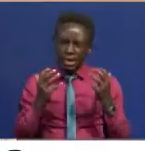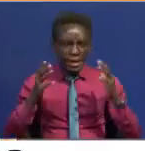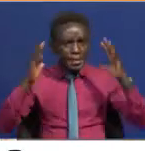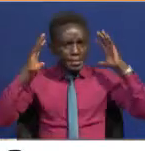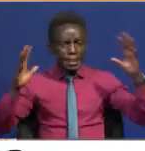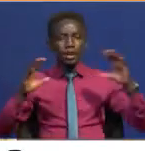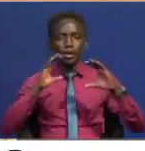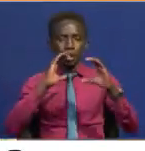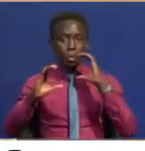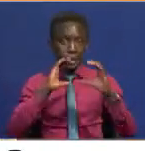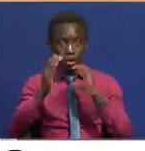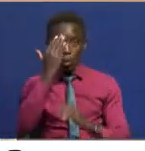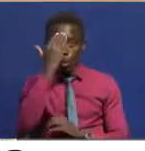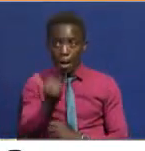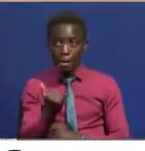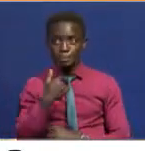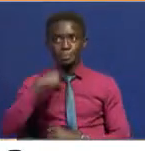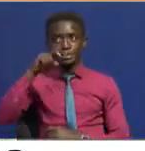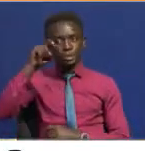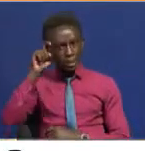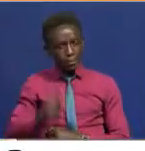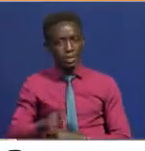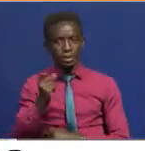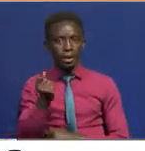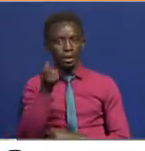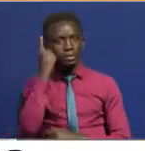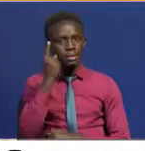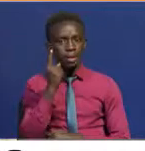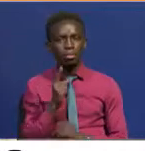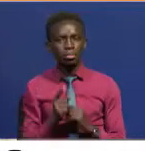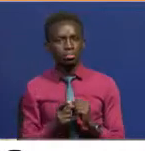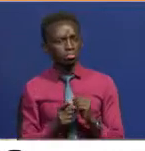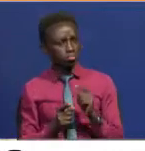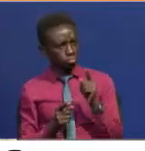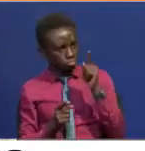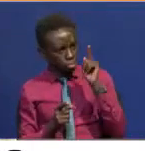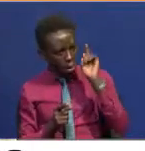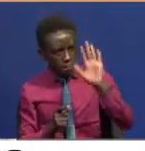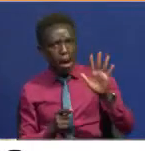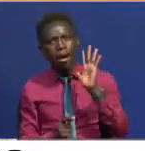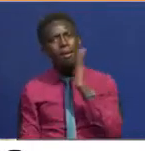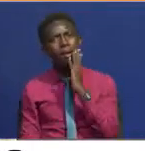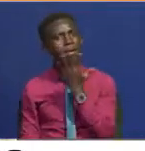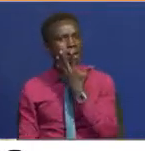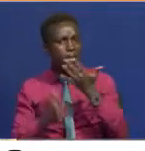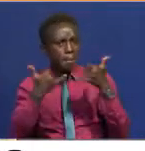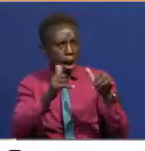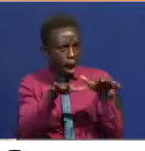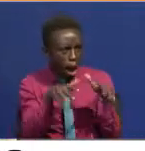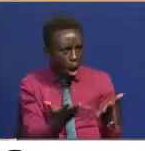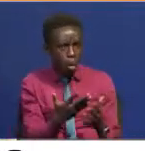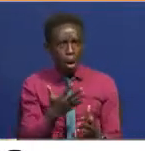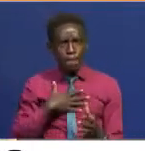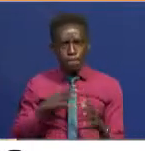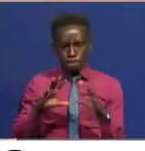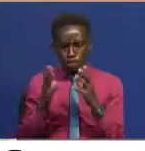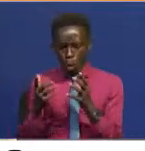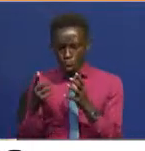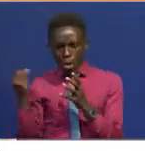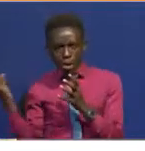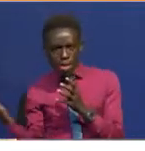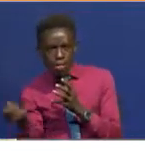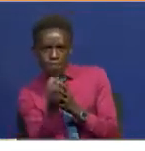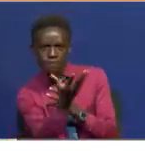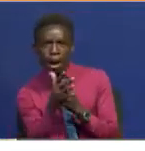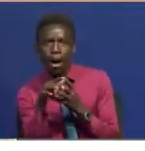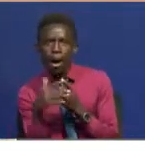because I have to understand, how does Ken play? How do I pass the ball to him? How do